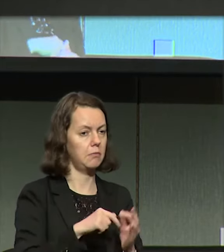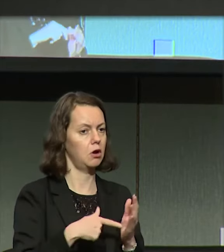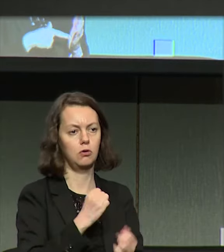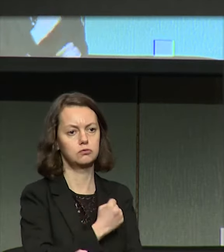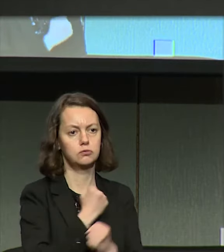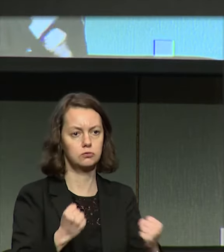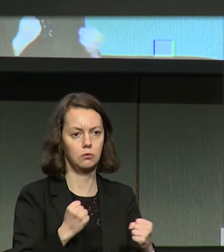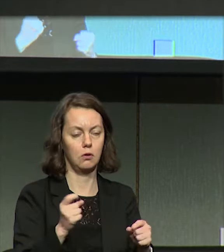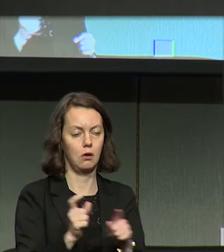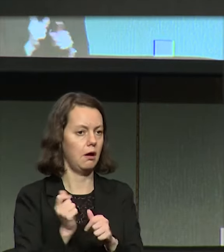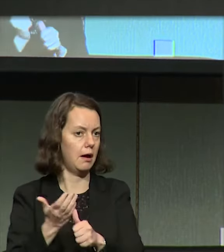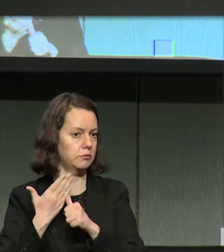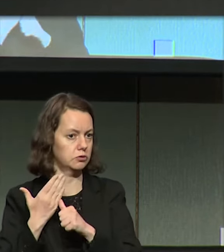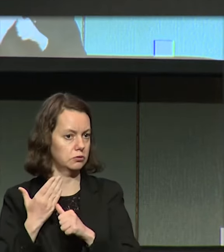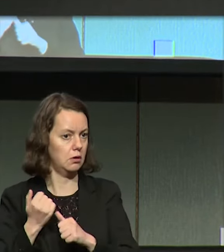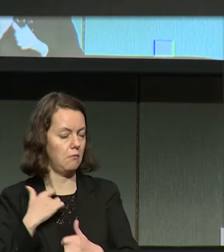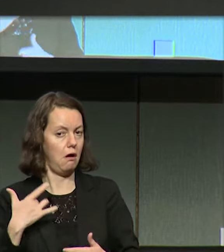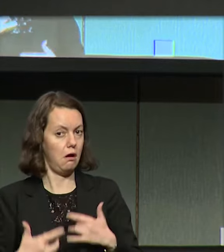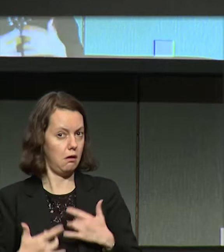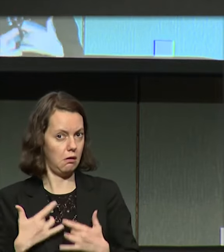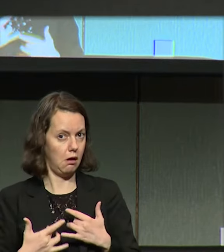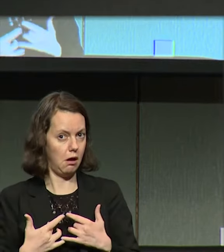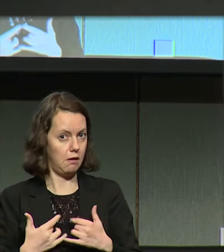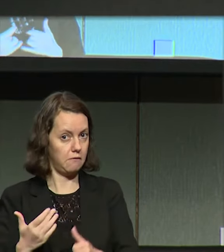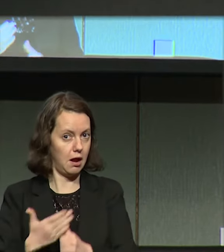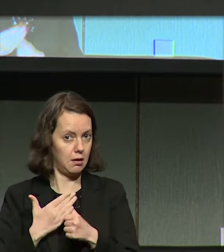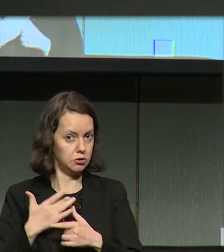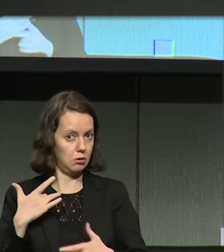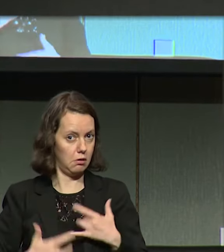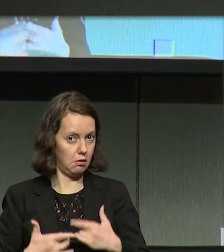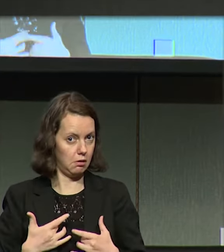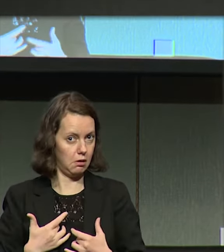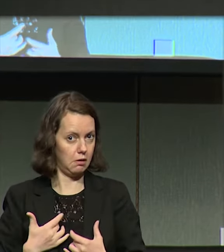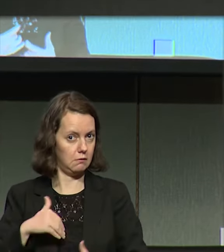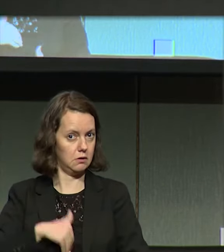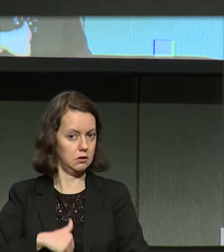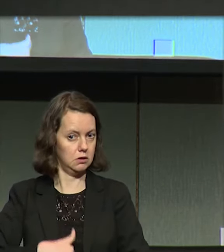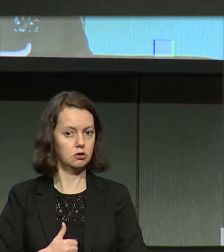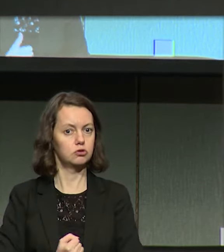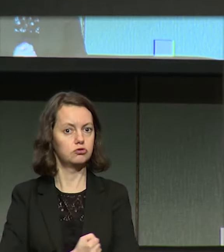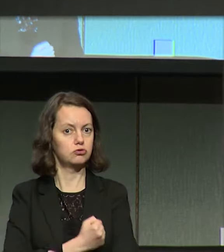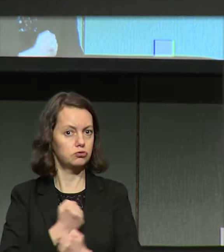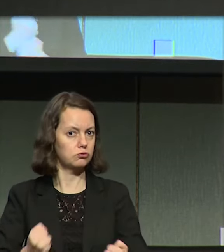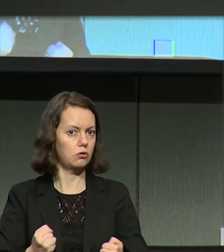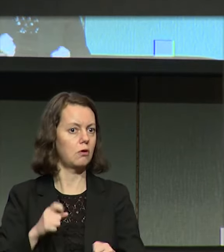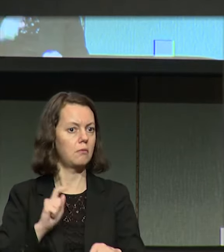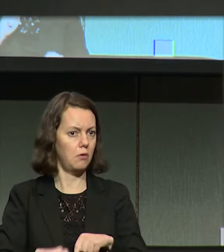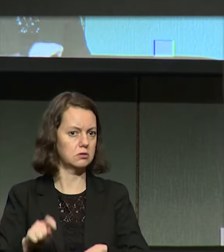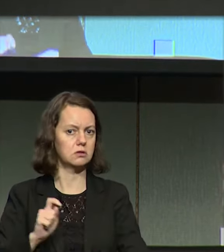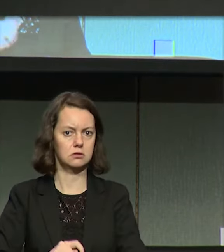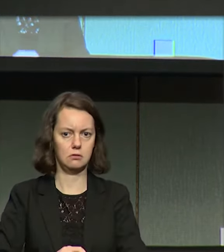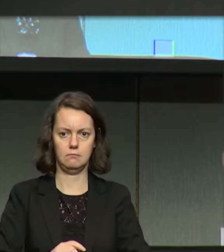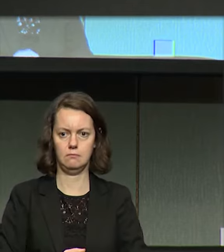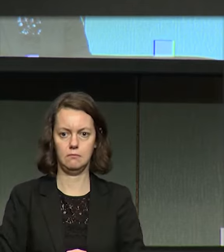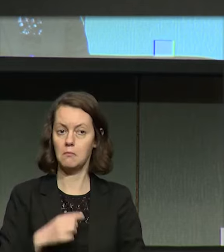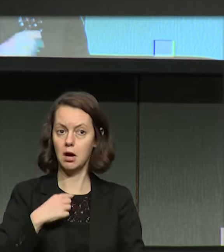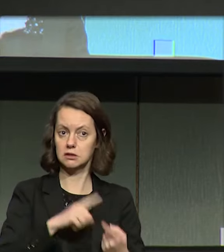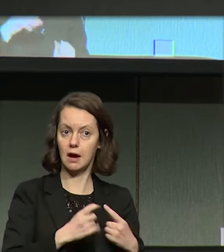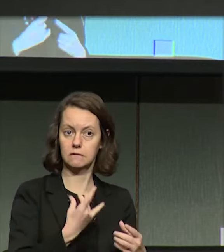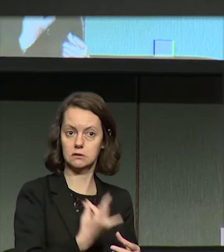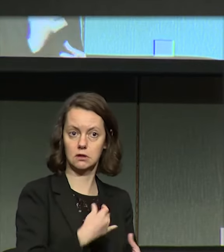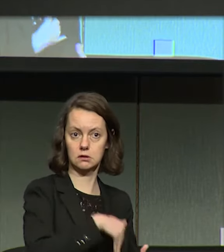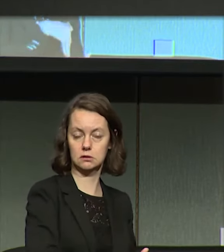And so most of my life, my sense of being Aboriginal resonates most strongly most of the time. There